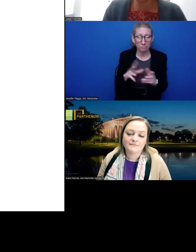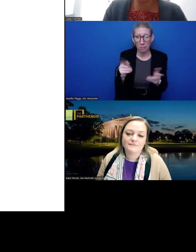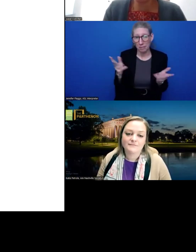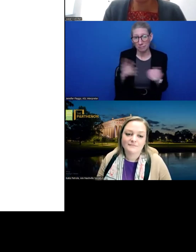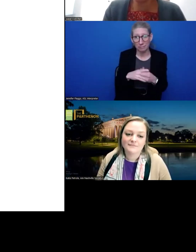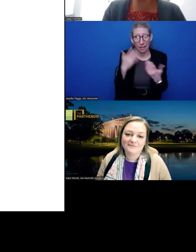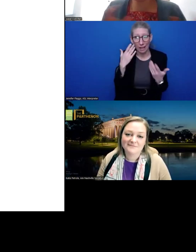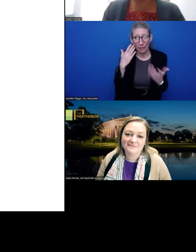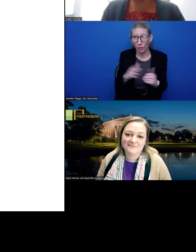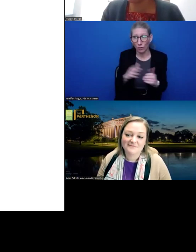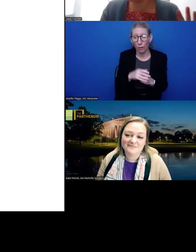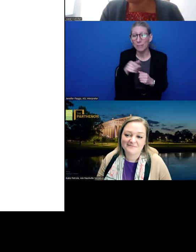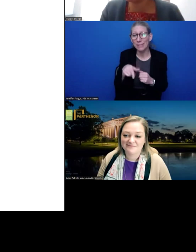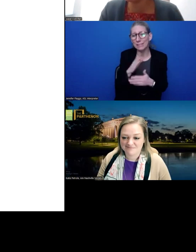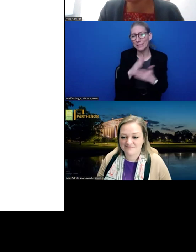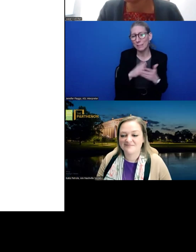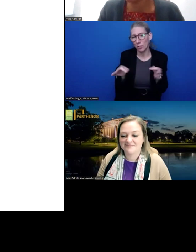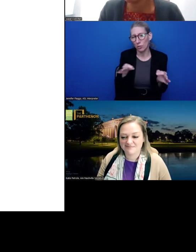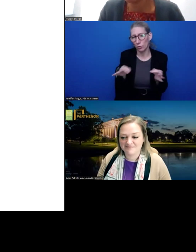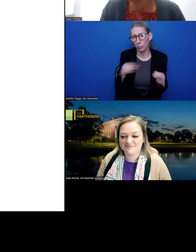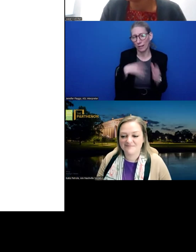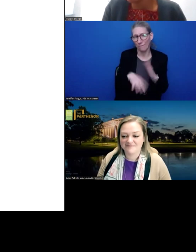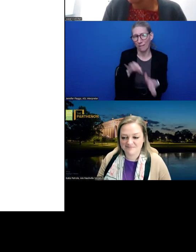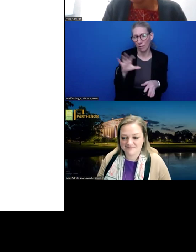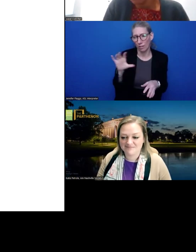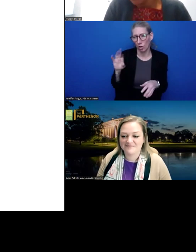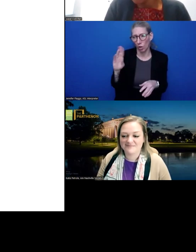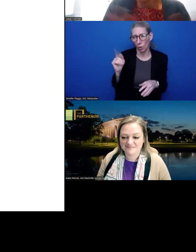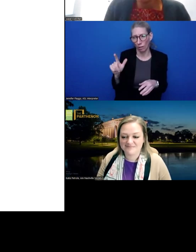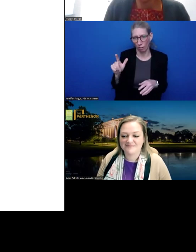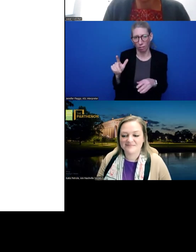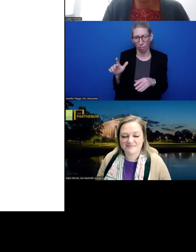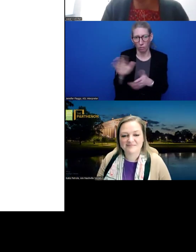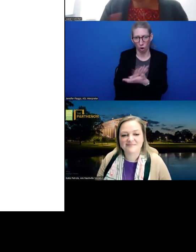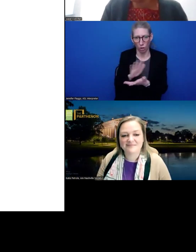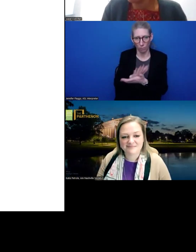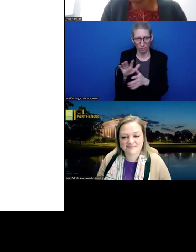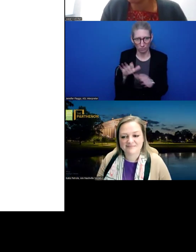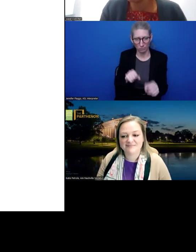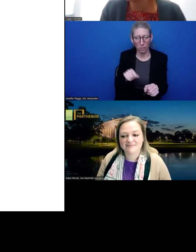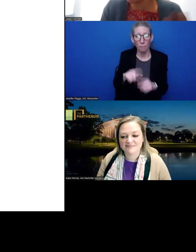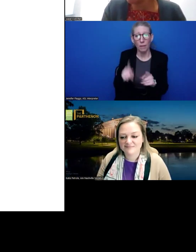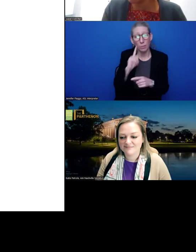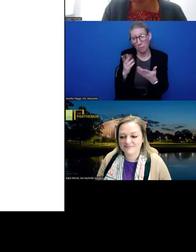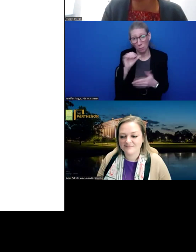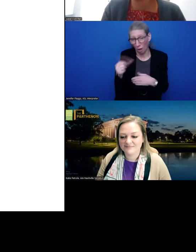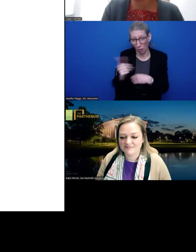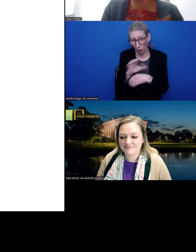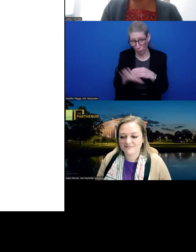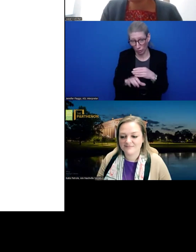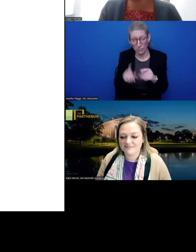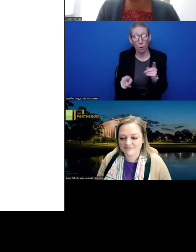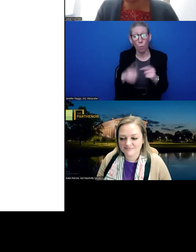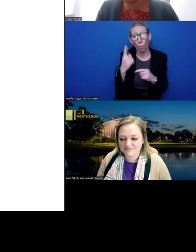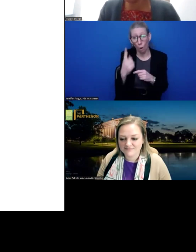this is some of the description that I have found in colonial documents, but possibly maybe there were other consequences. But one of them is that the